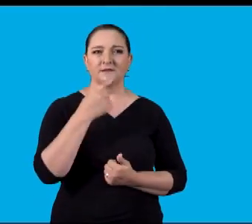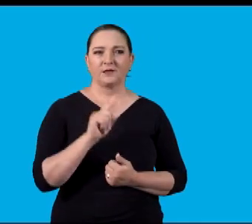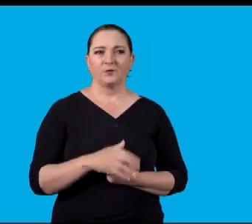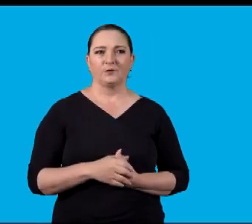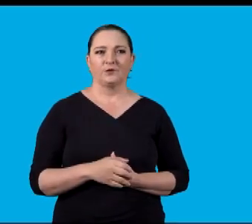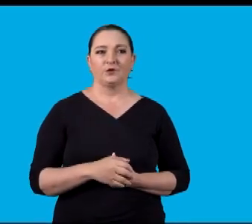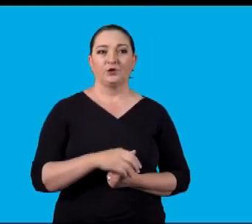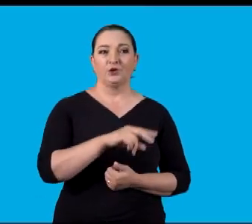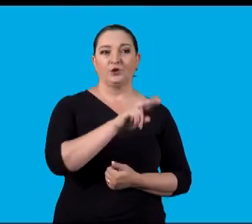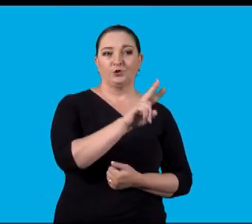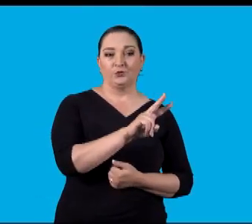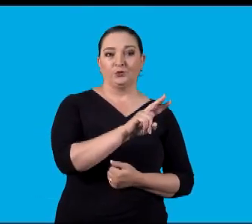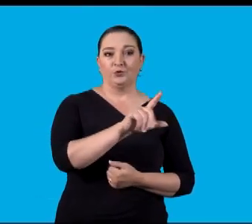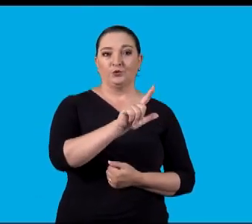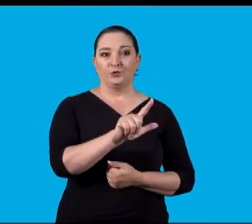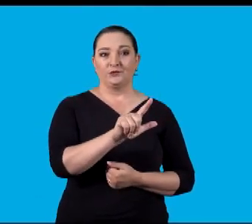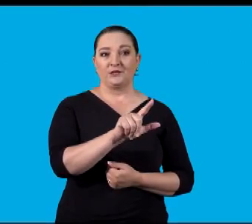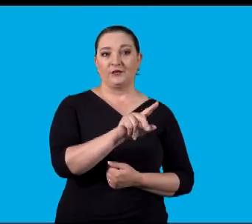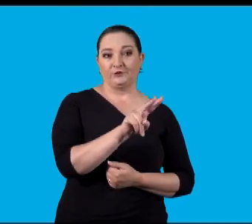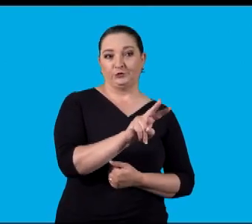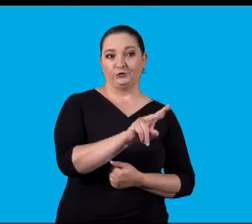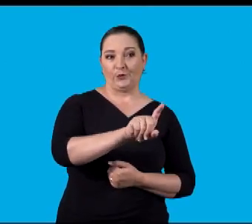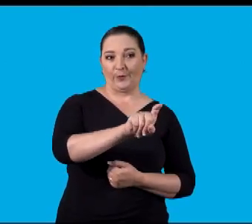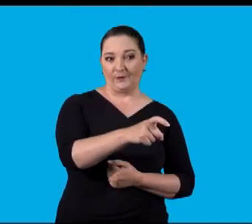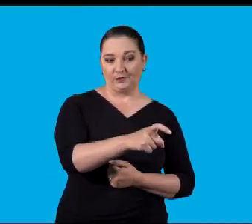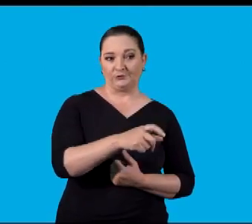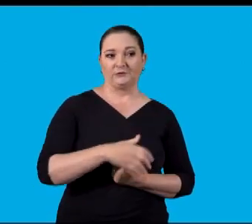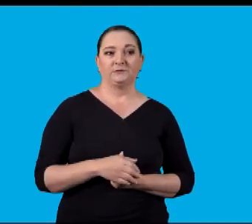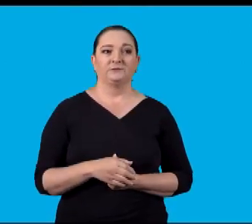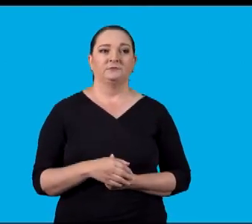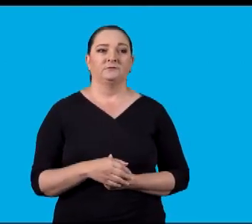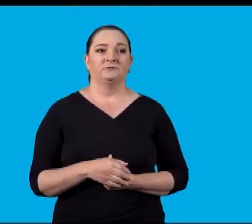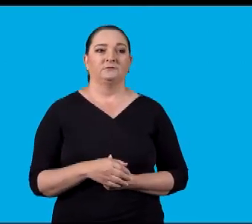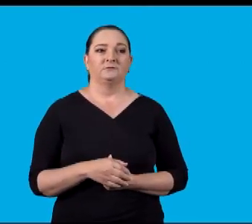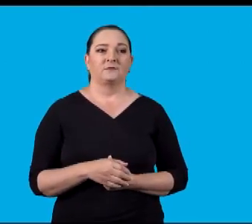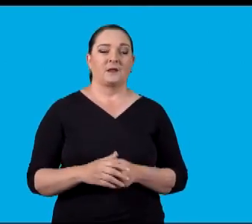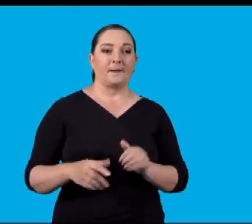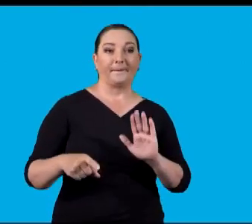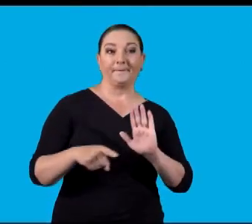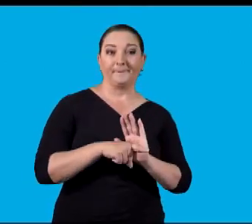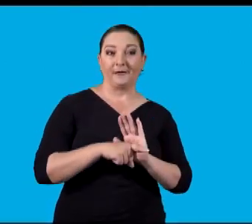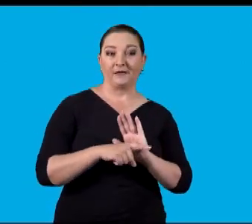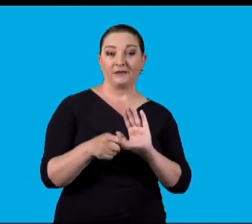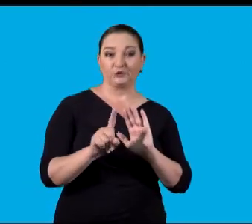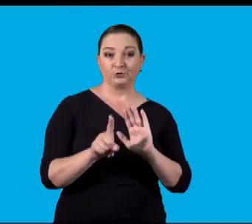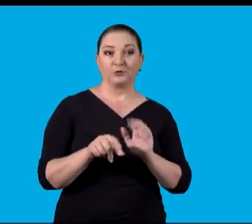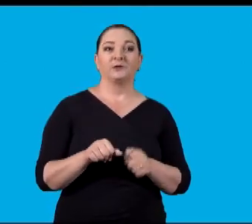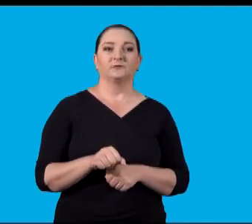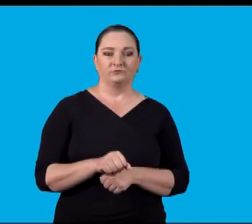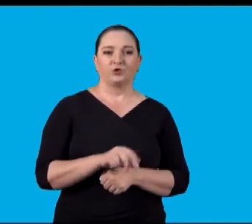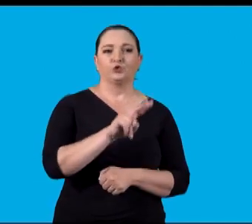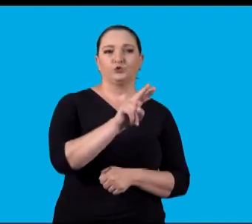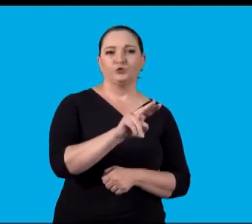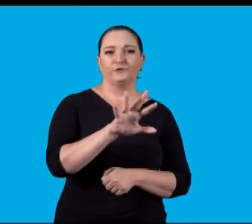say your 272,000. Here's your 272,000 then minus